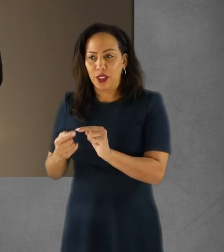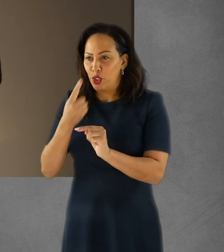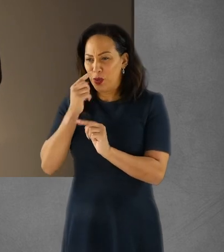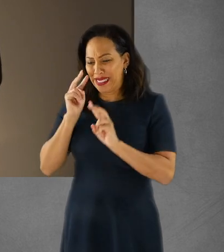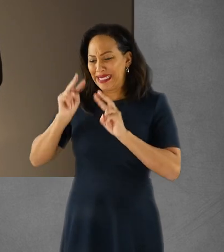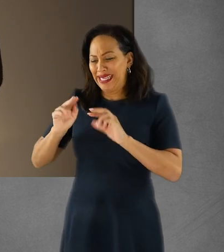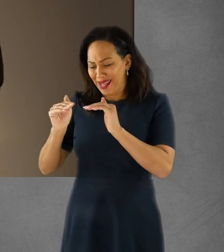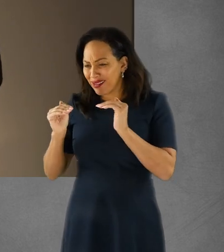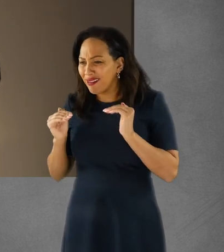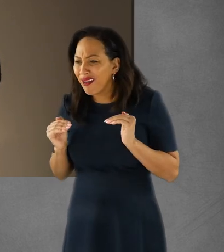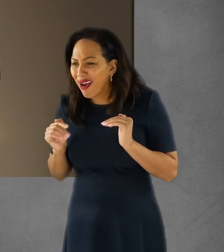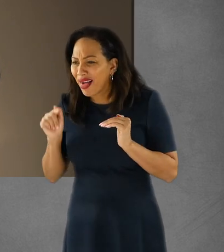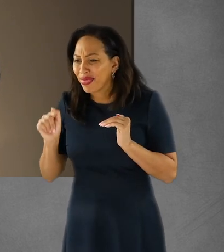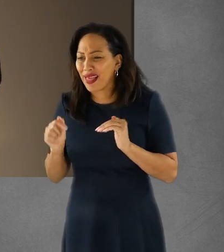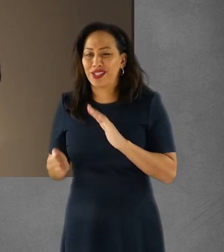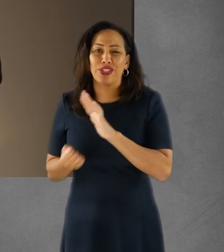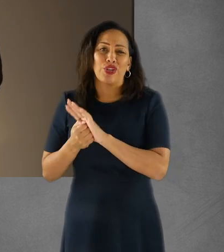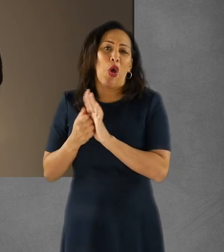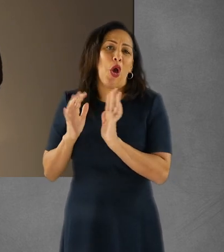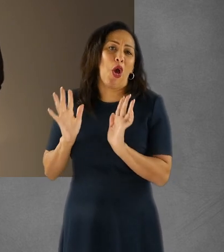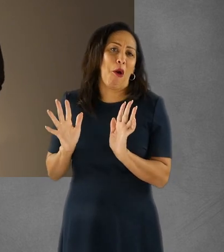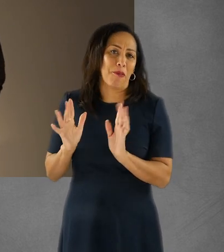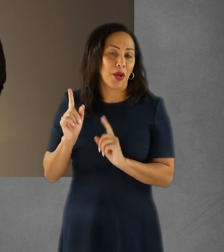also that felt